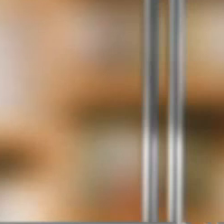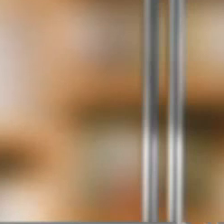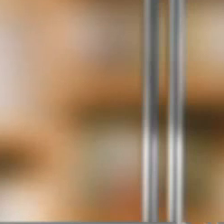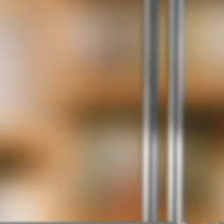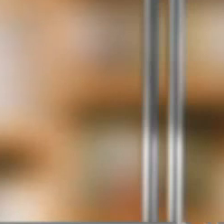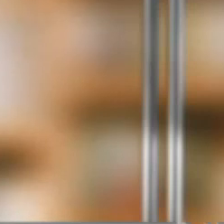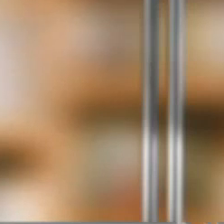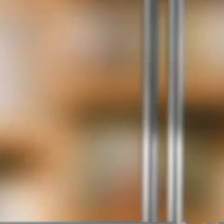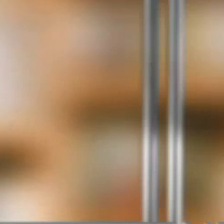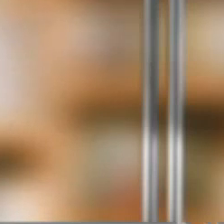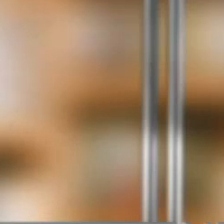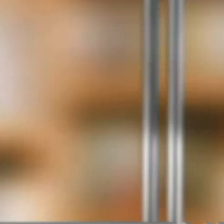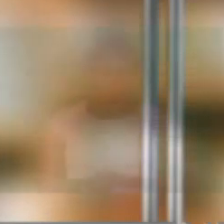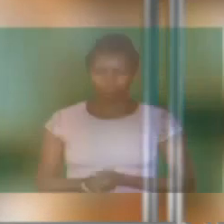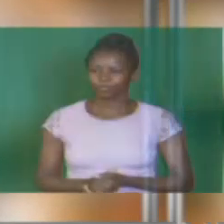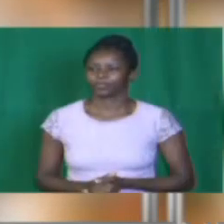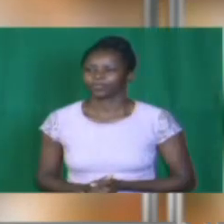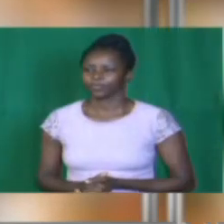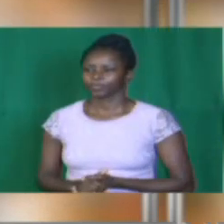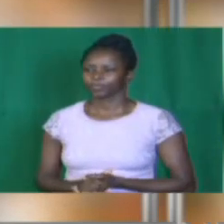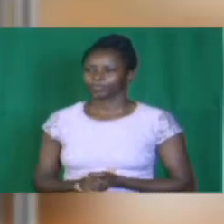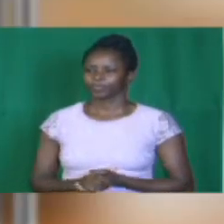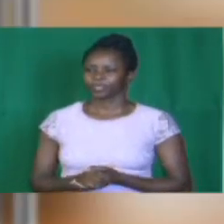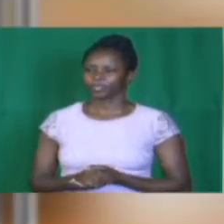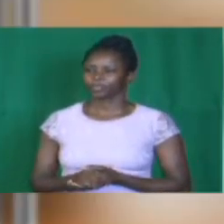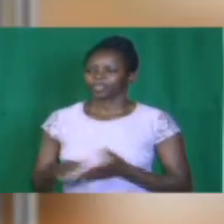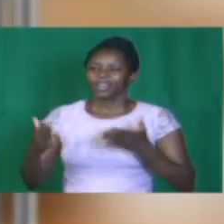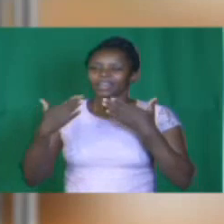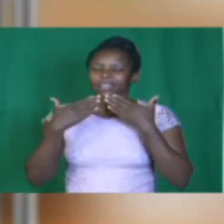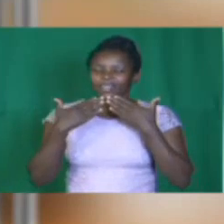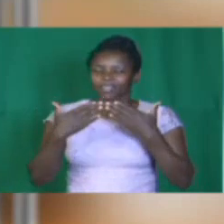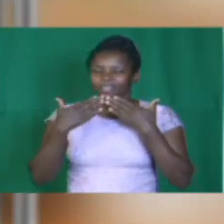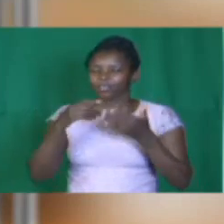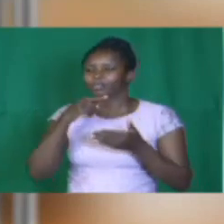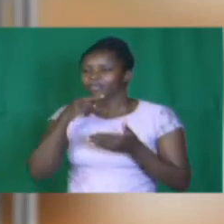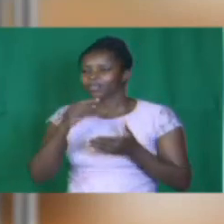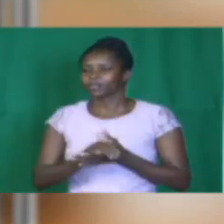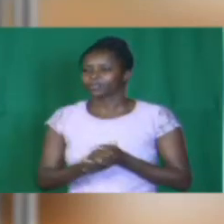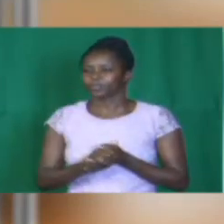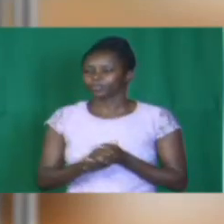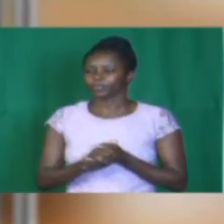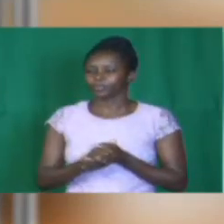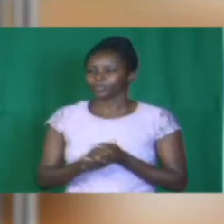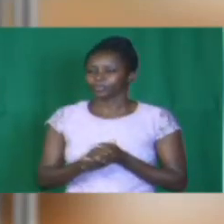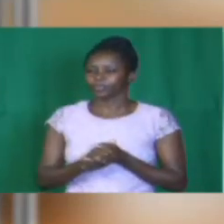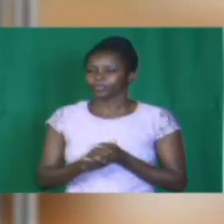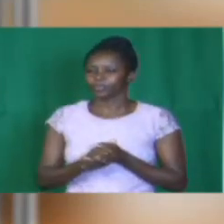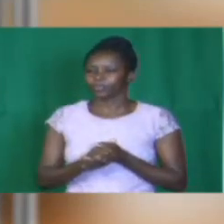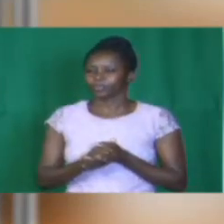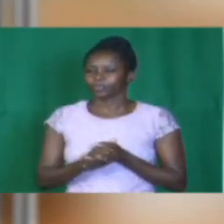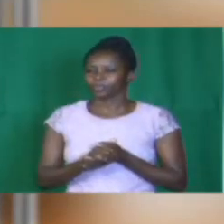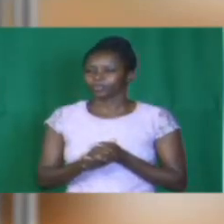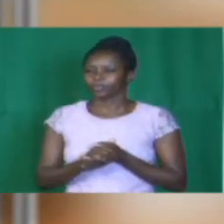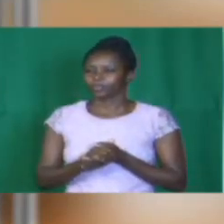wasting time, please continue where you left off. Thank you very much, Lerato. Dear Lena, we were dealing with